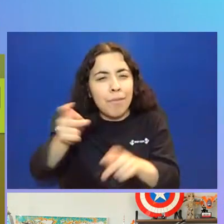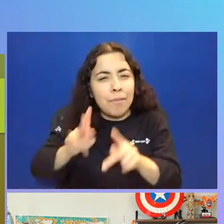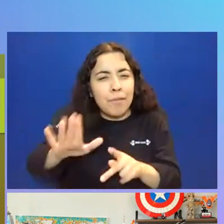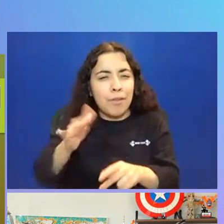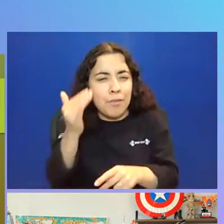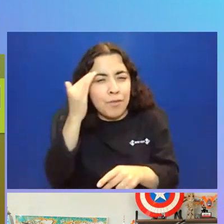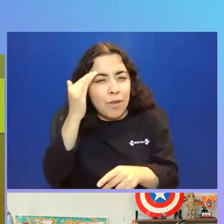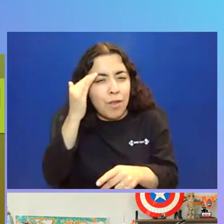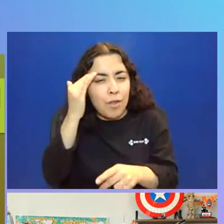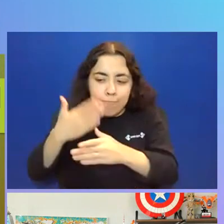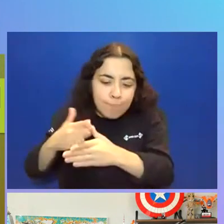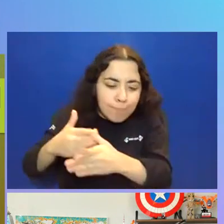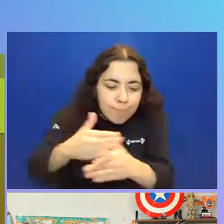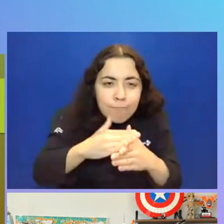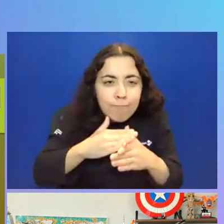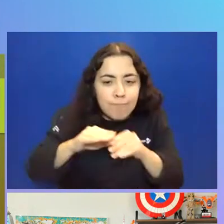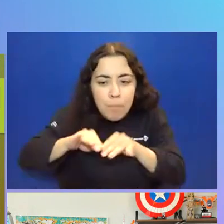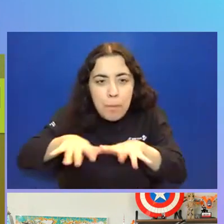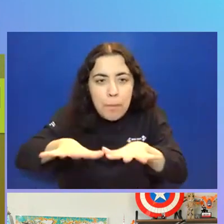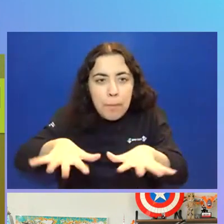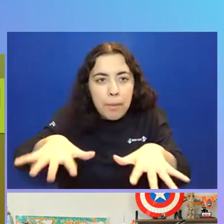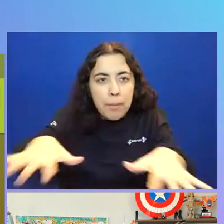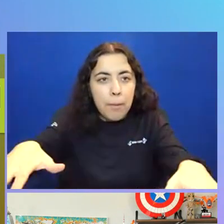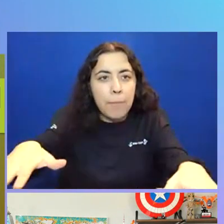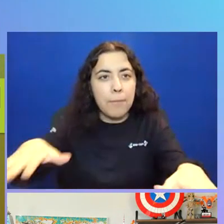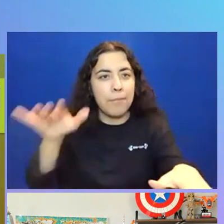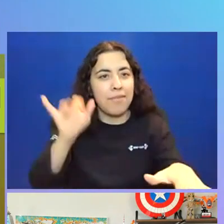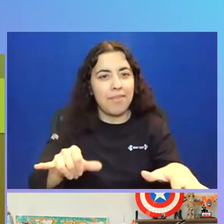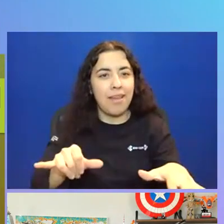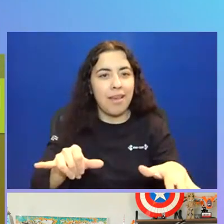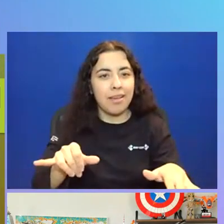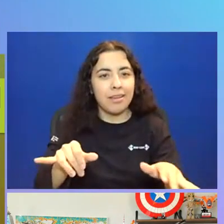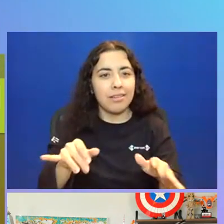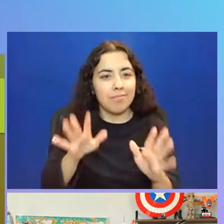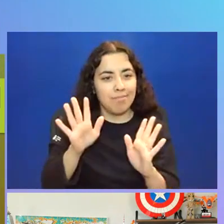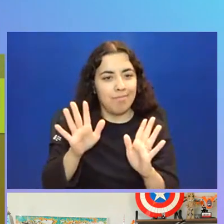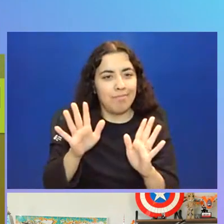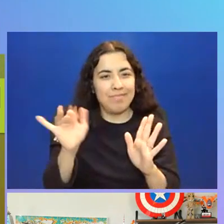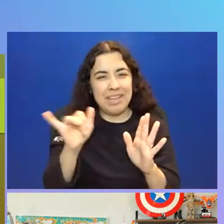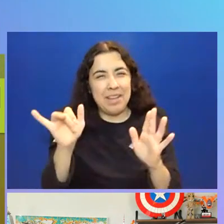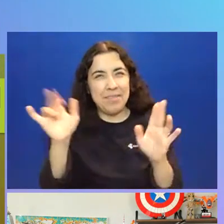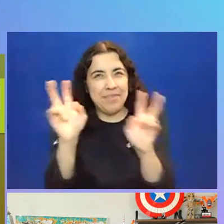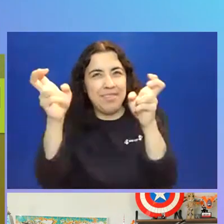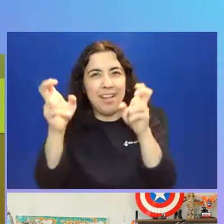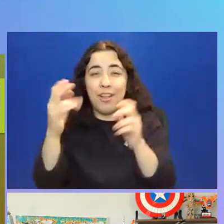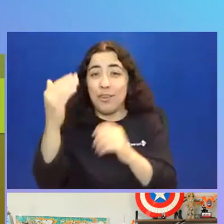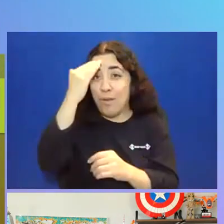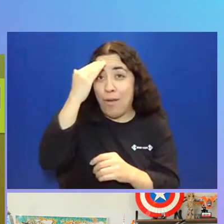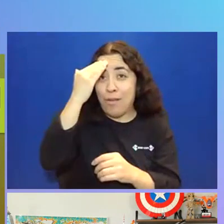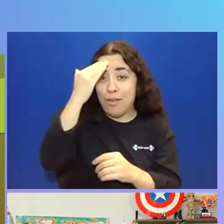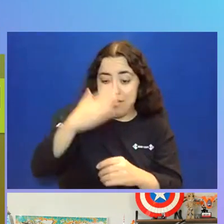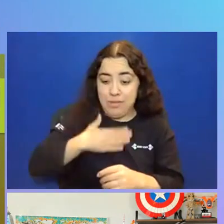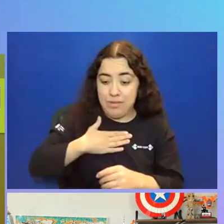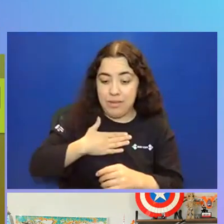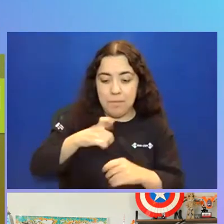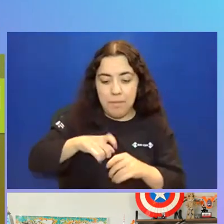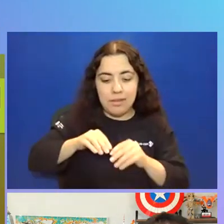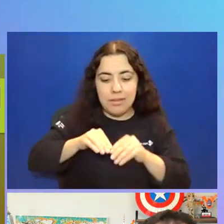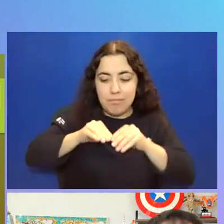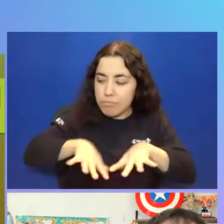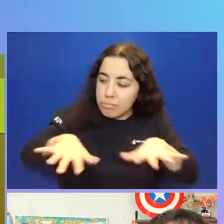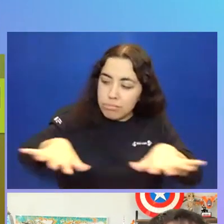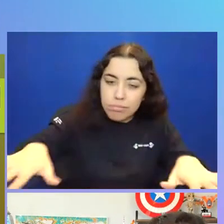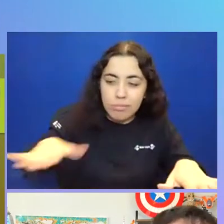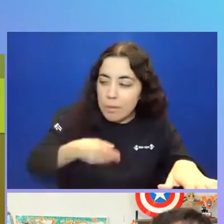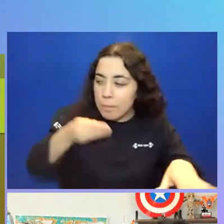your multiplier, as the title here of the slide suggests. How do you write stuff down and get it